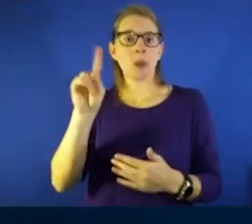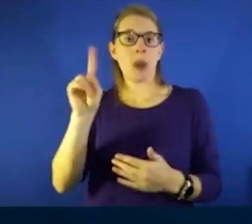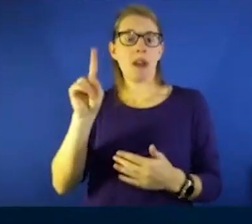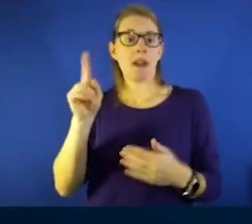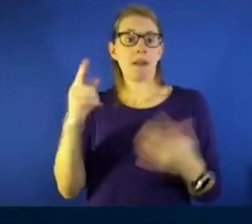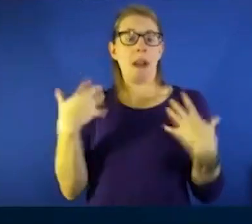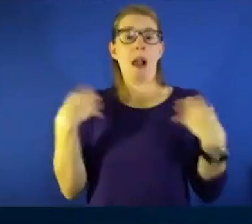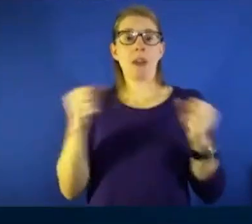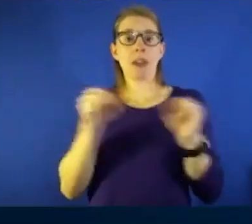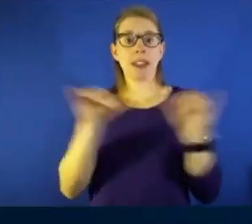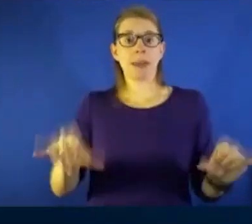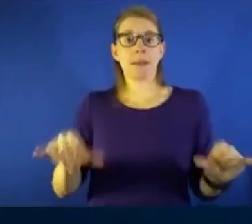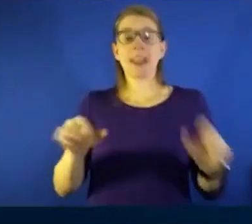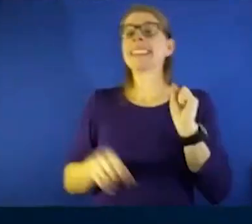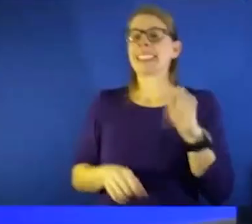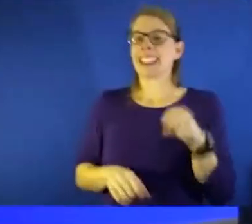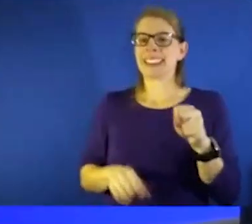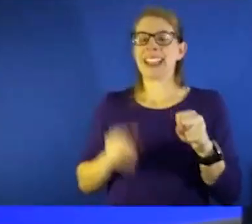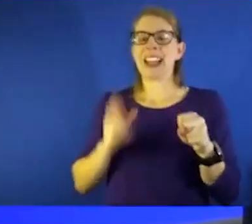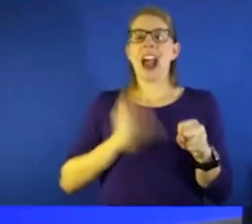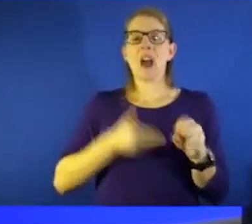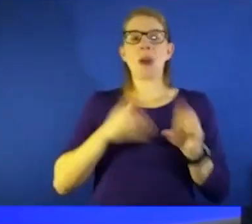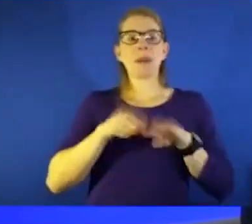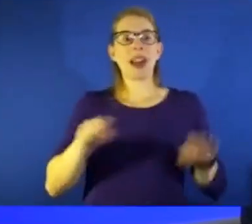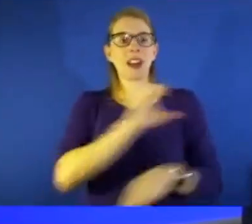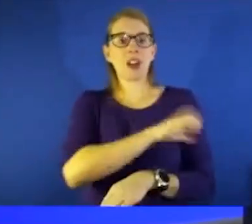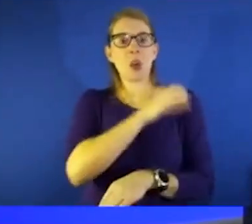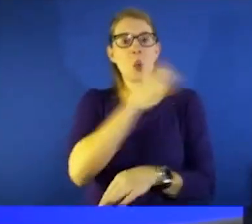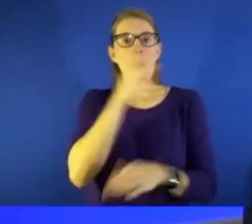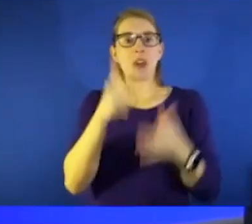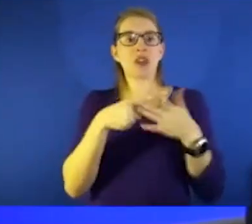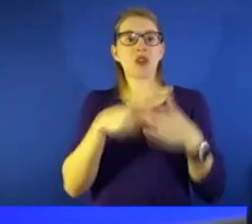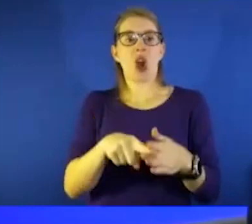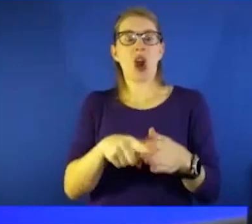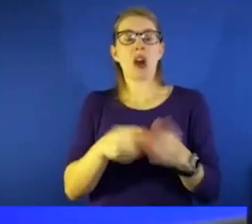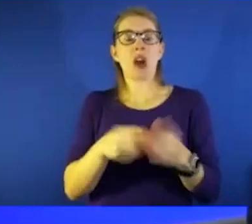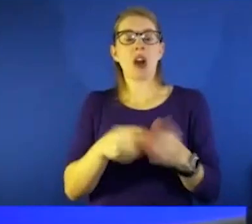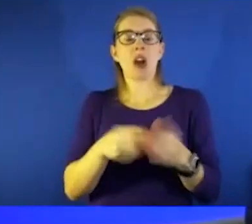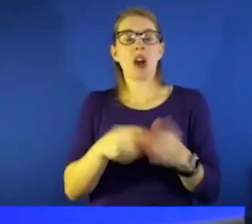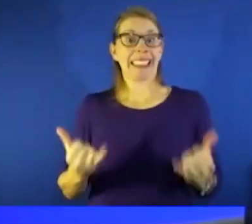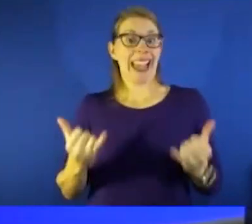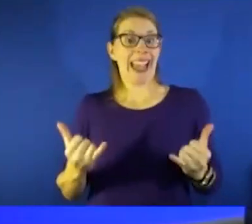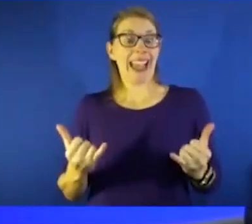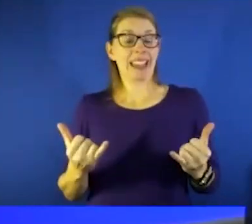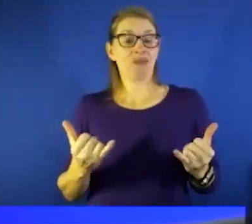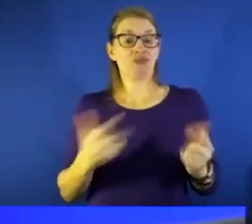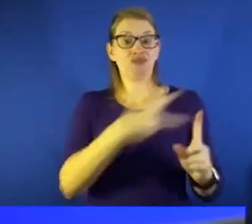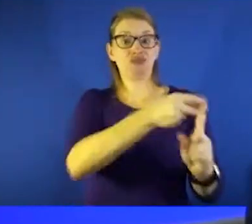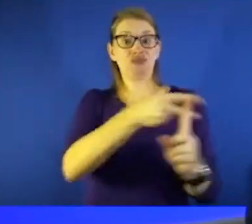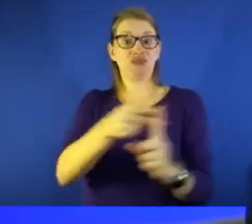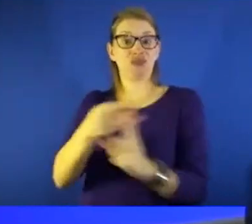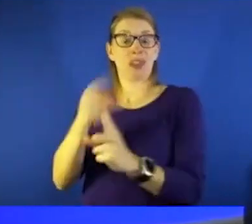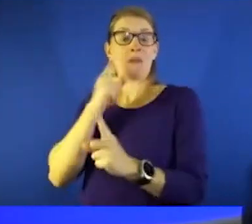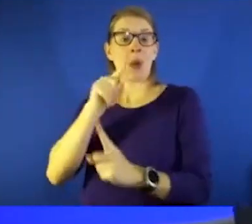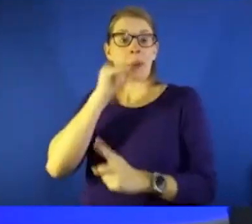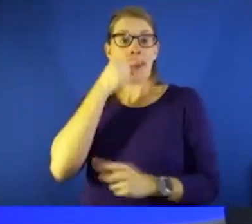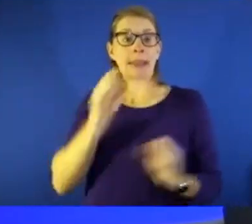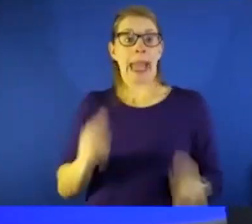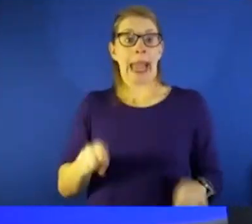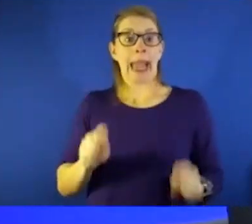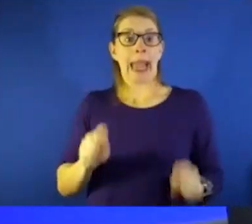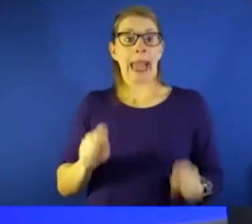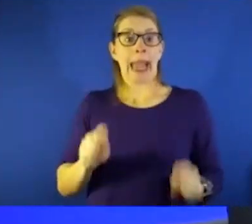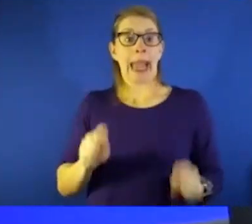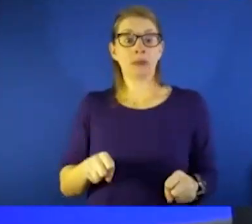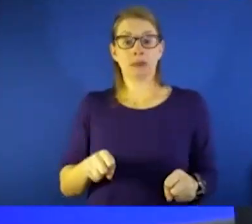Yeah, absolutely. So our pediatric clinics will start giving them today for kids that are able to get into